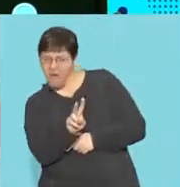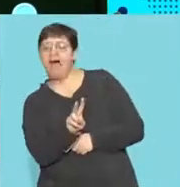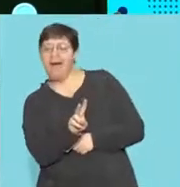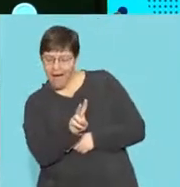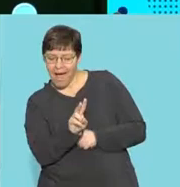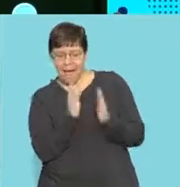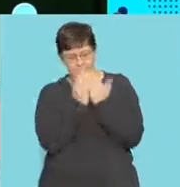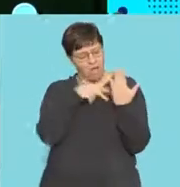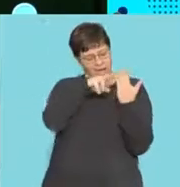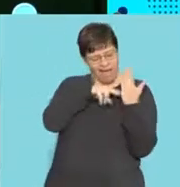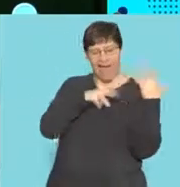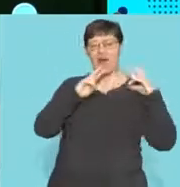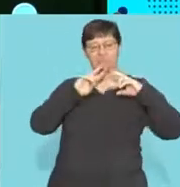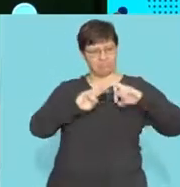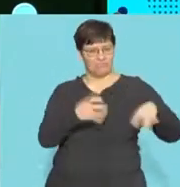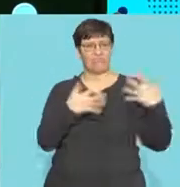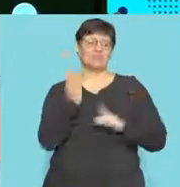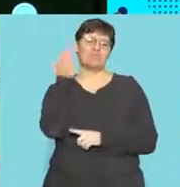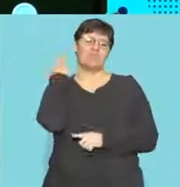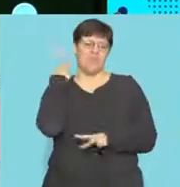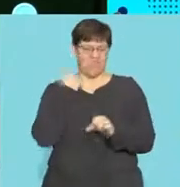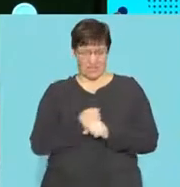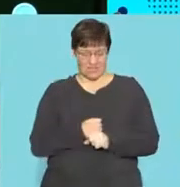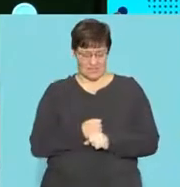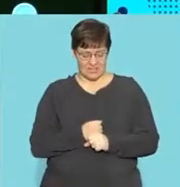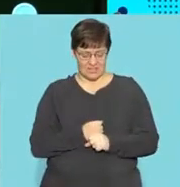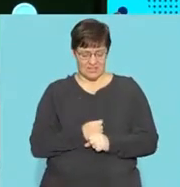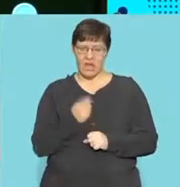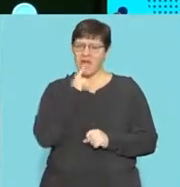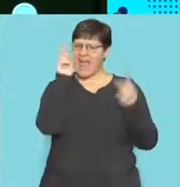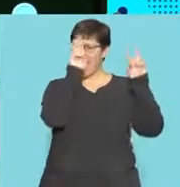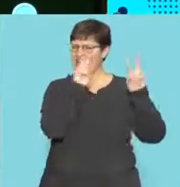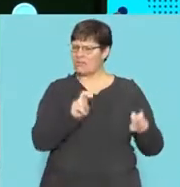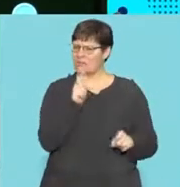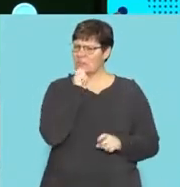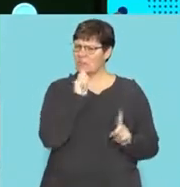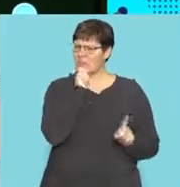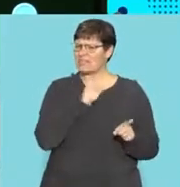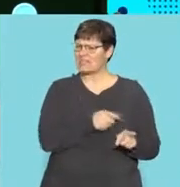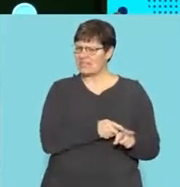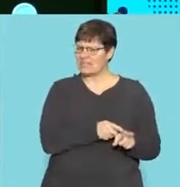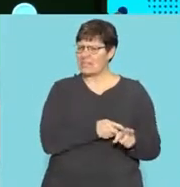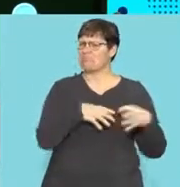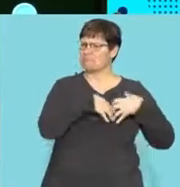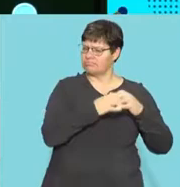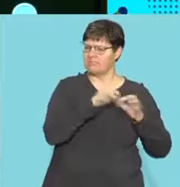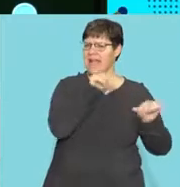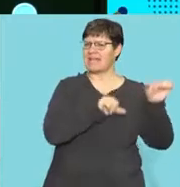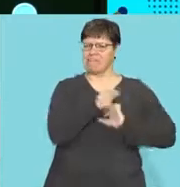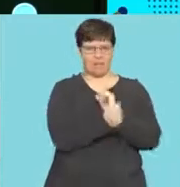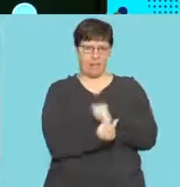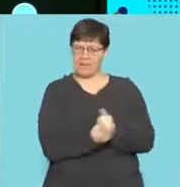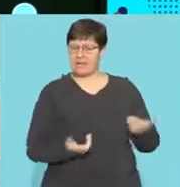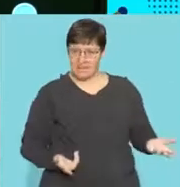textbook in earlier grades. Think about, where is electricity used to make a chemical reaction happen? We're